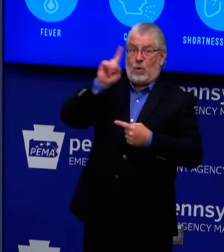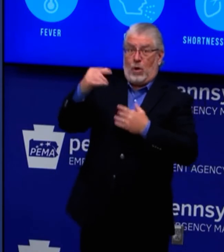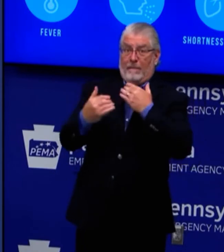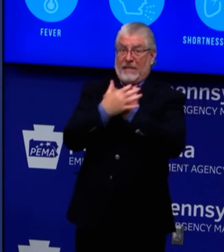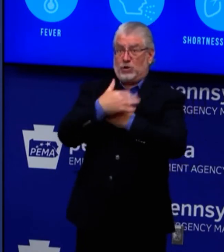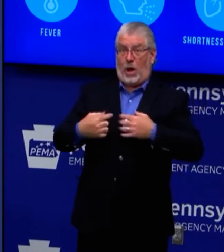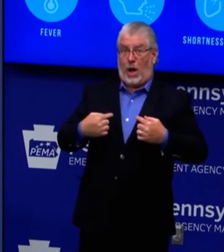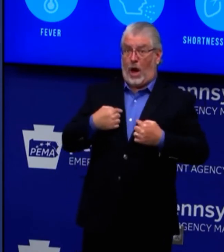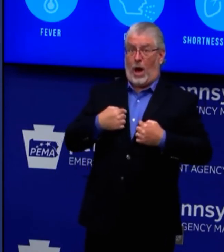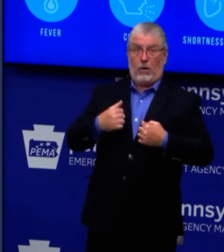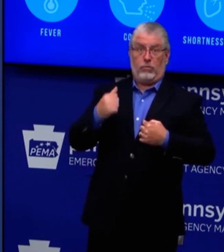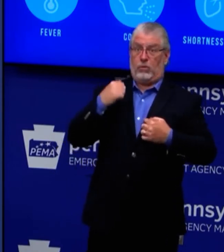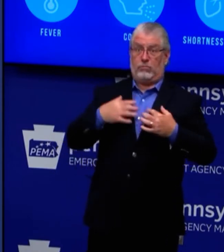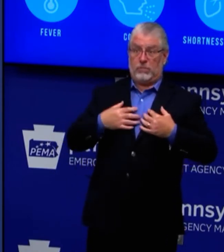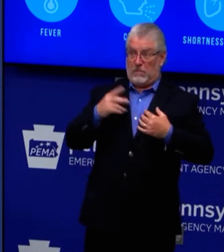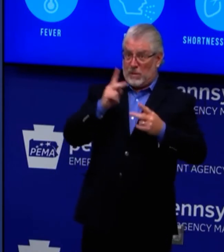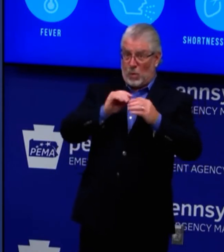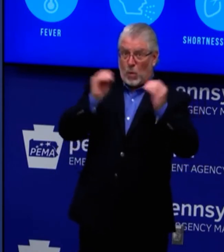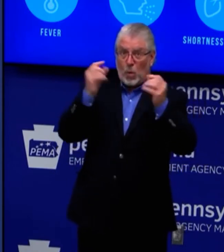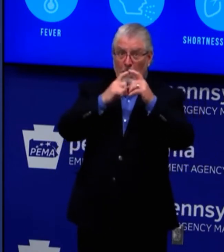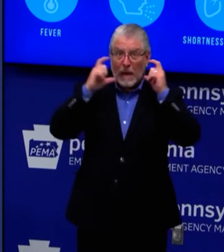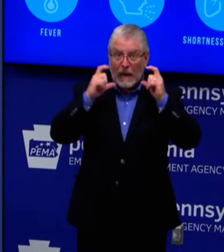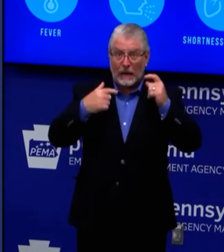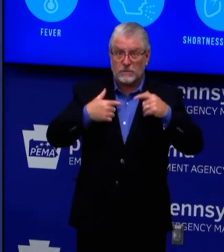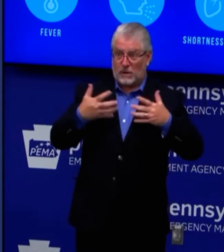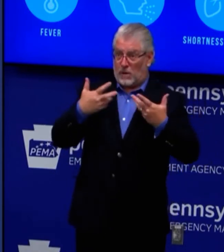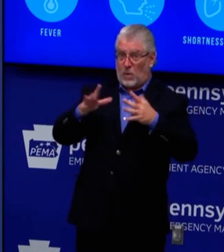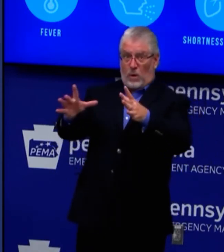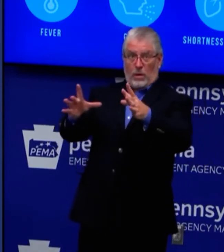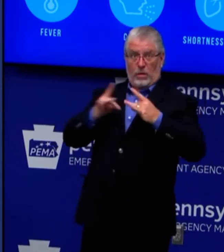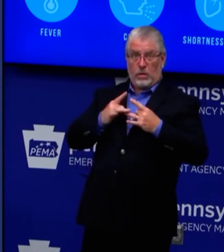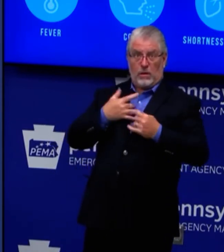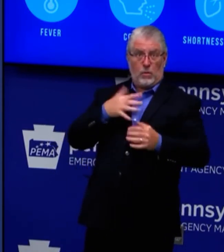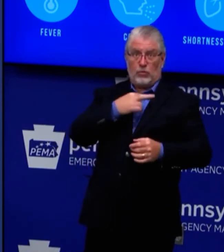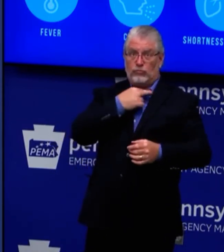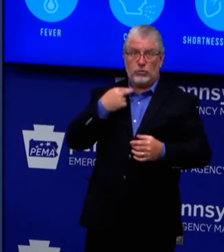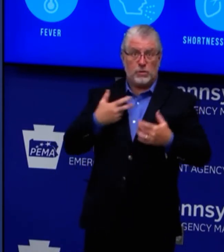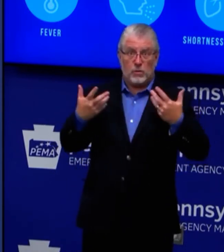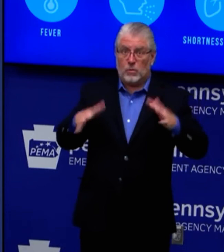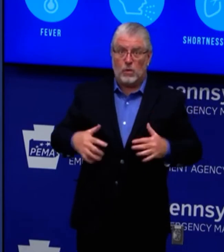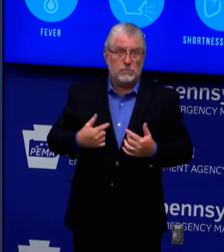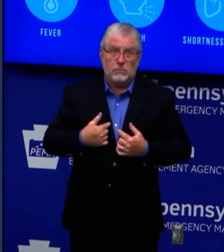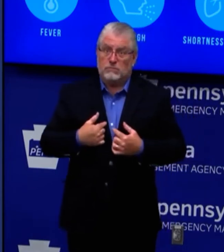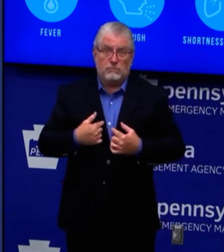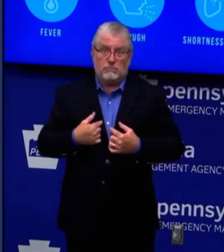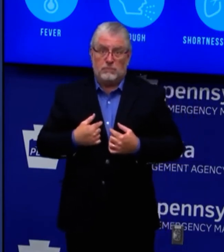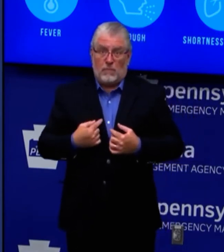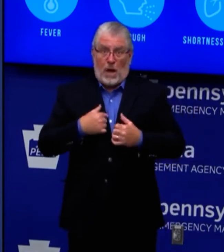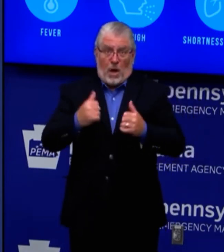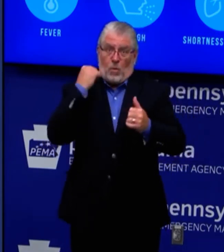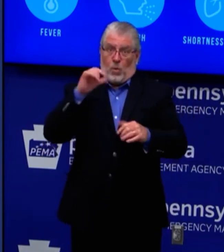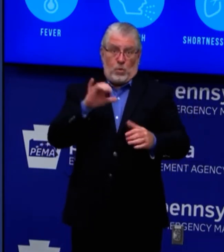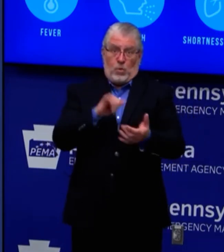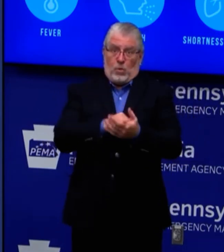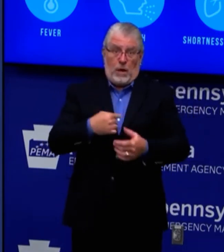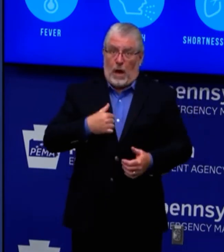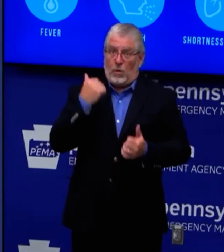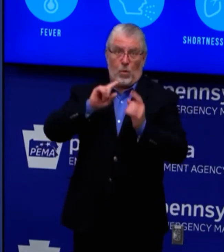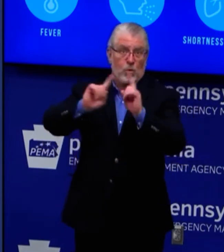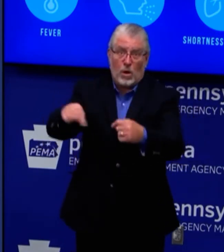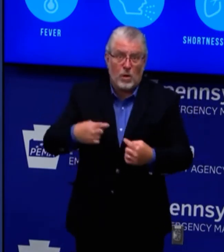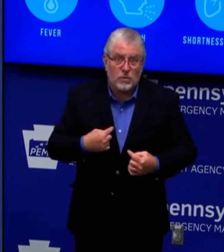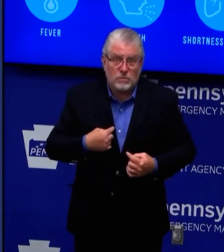wearing masks, and you're putting yourself at risk. I wouldn't do that. I haven't done that. And I'm not sure why